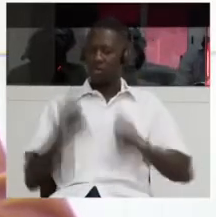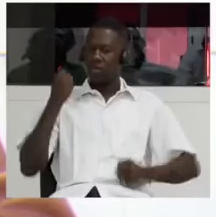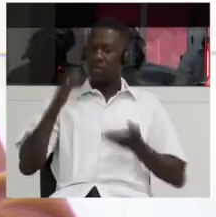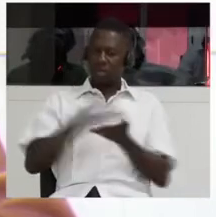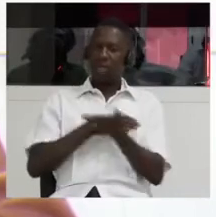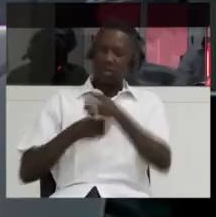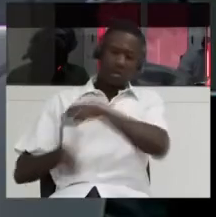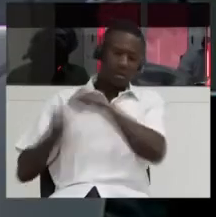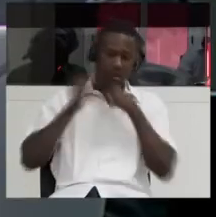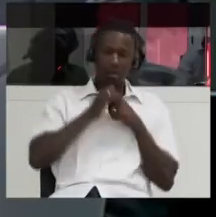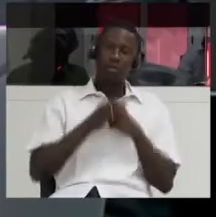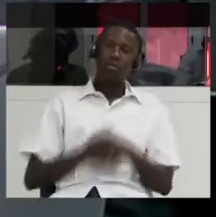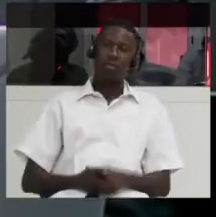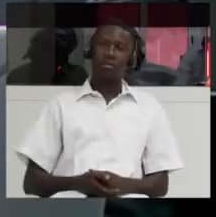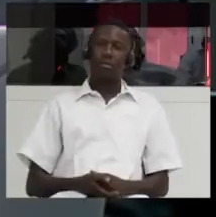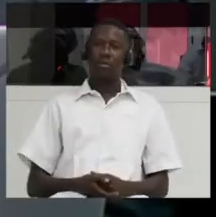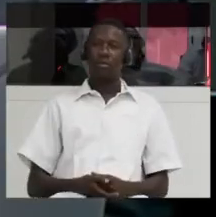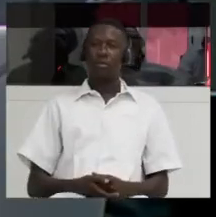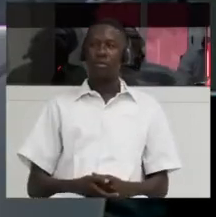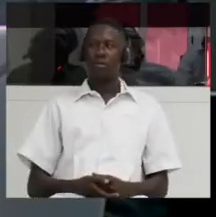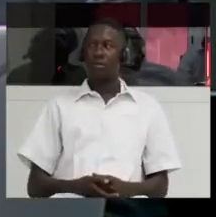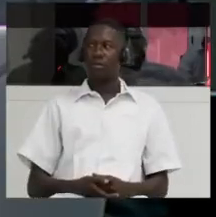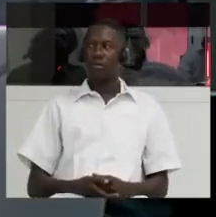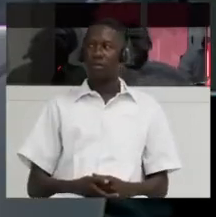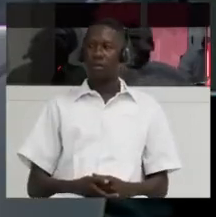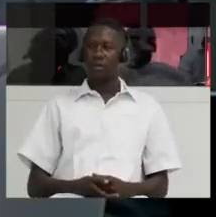did it have a tripod or it didn't? It did.